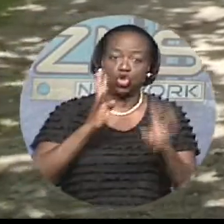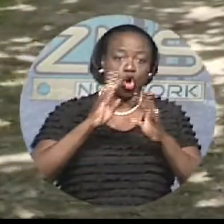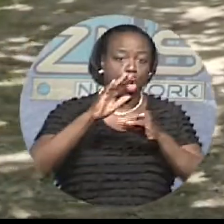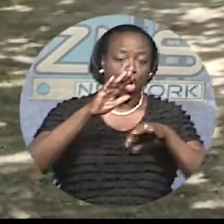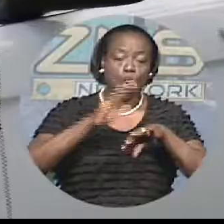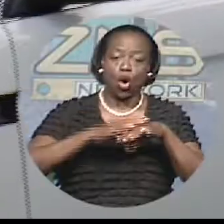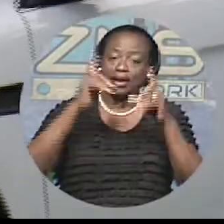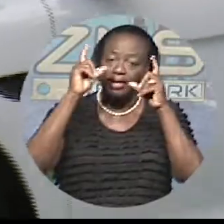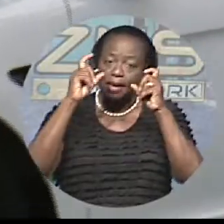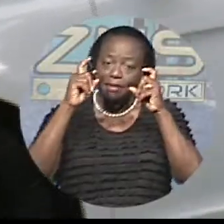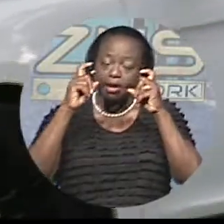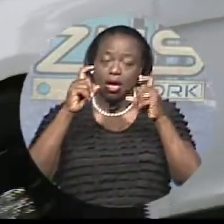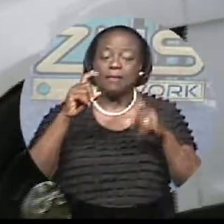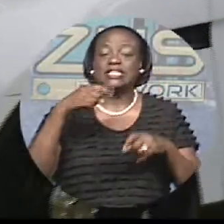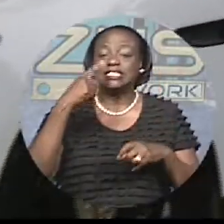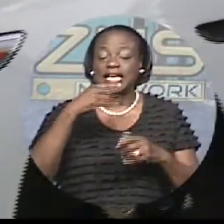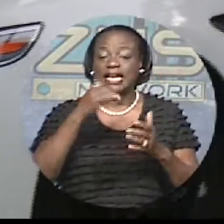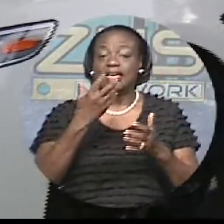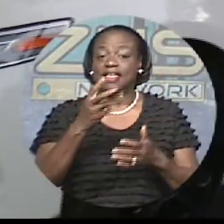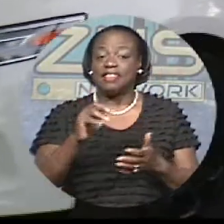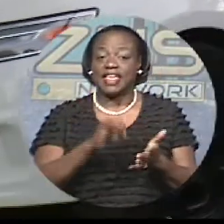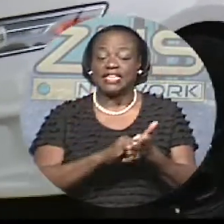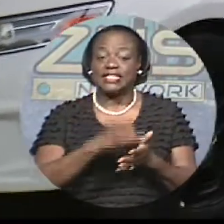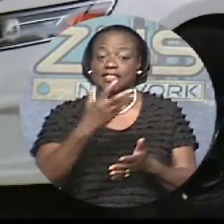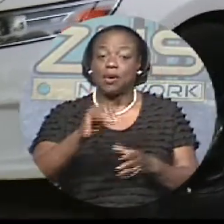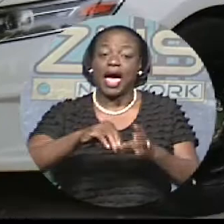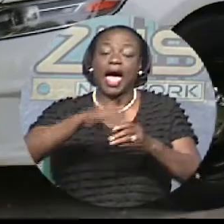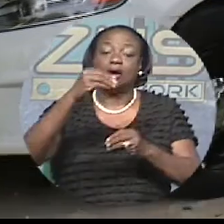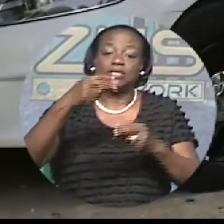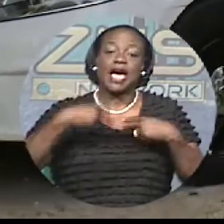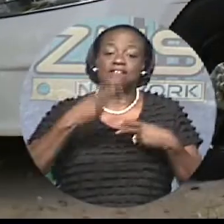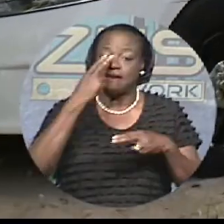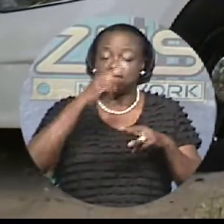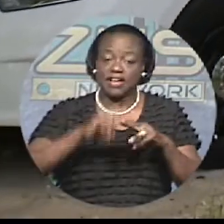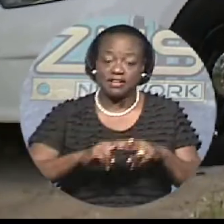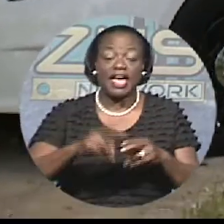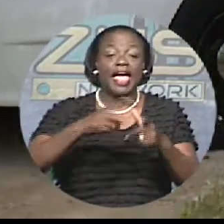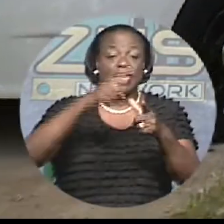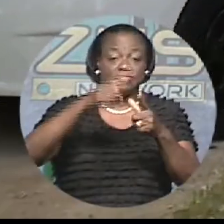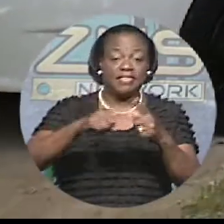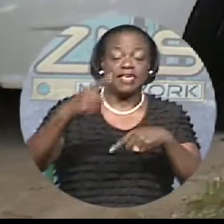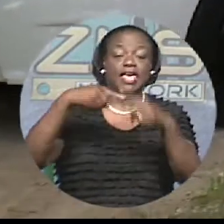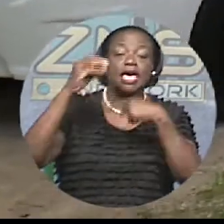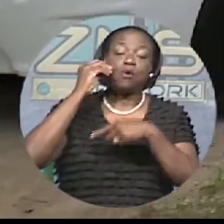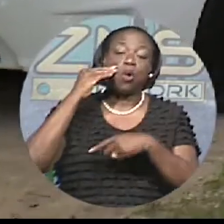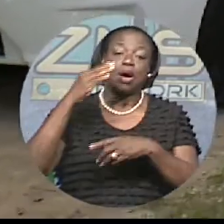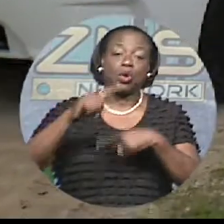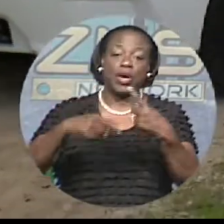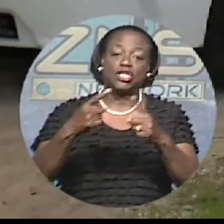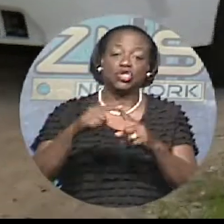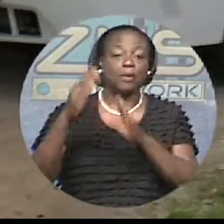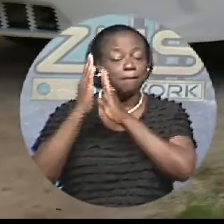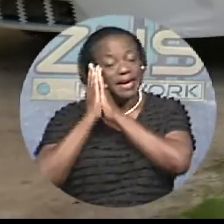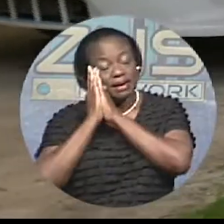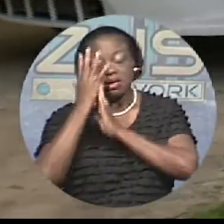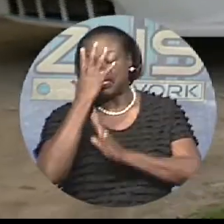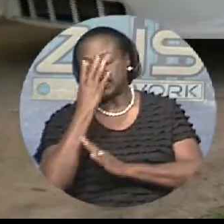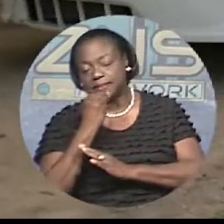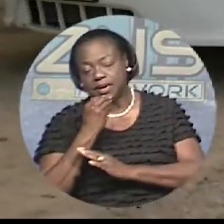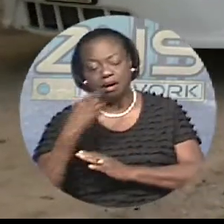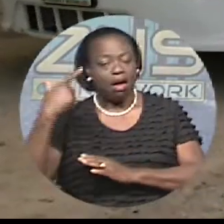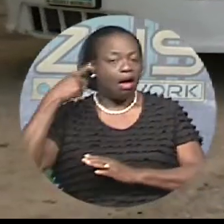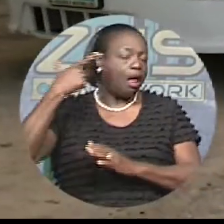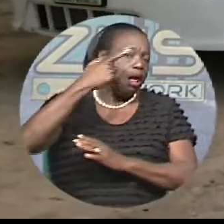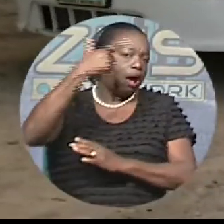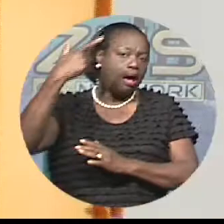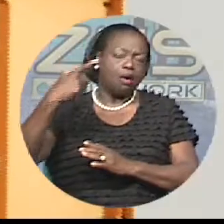and the deceased were out having fun before they returned home and went to bed. While they were asleep, she heard the sound of gunshots. She woke up